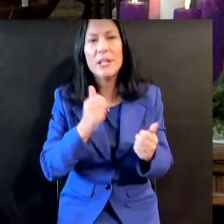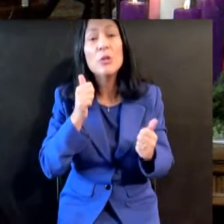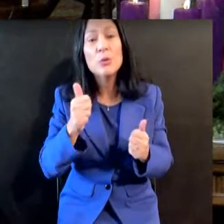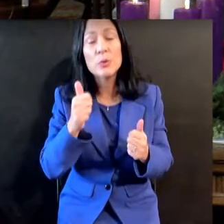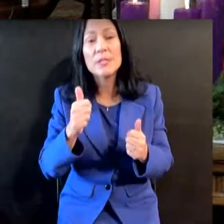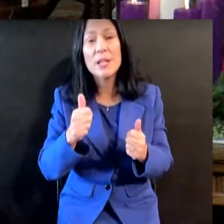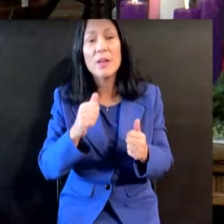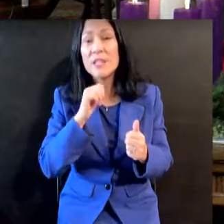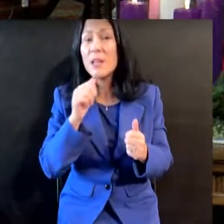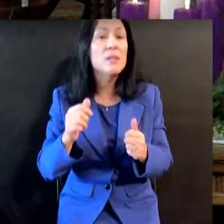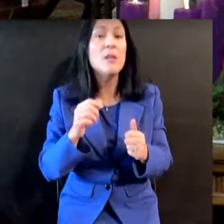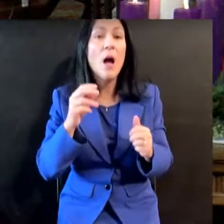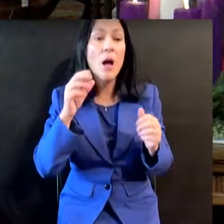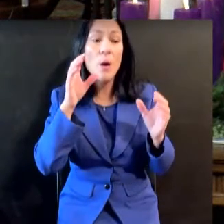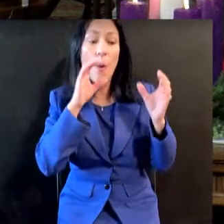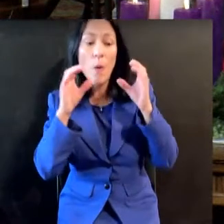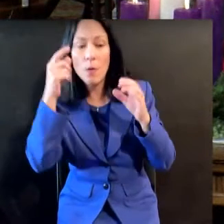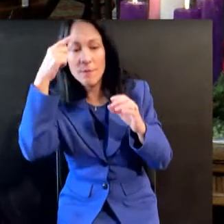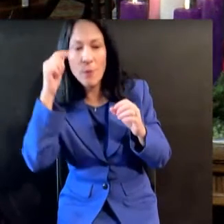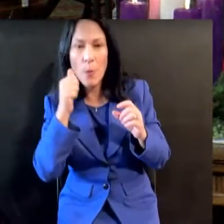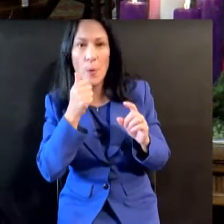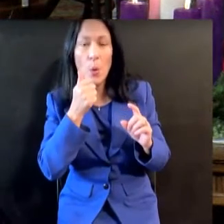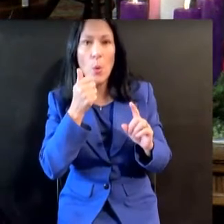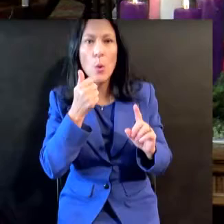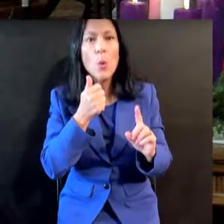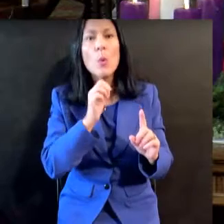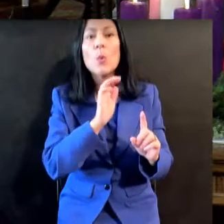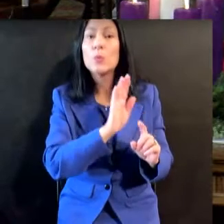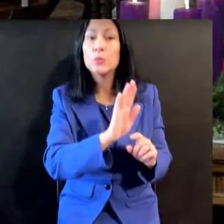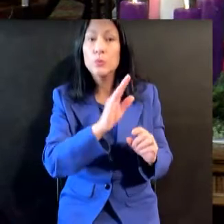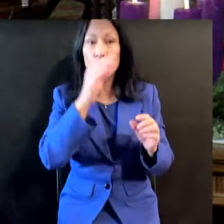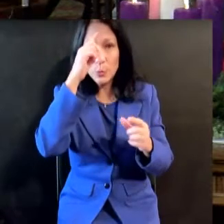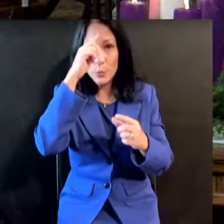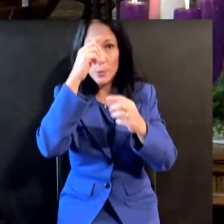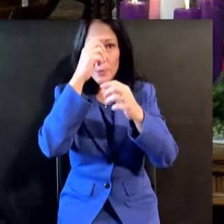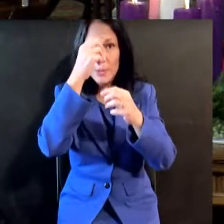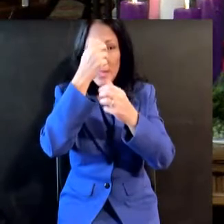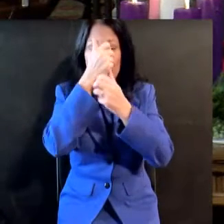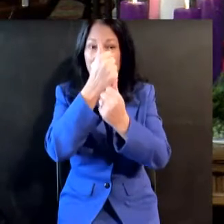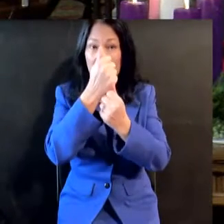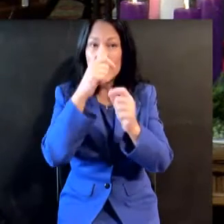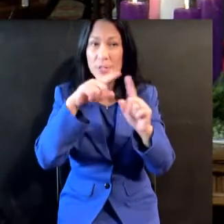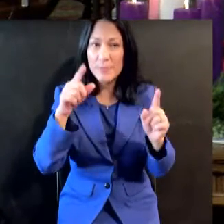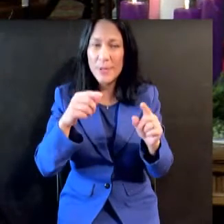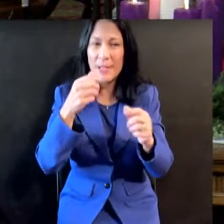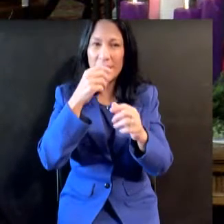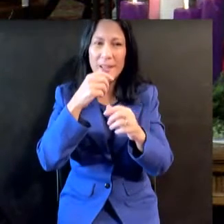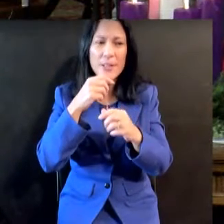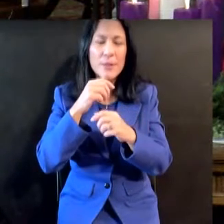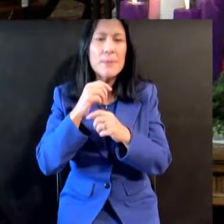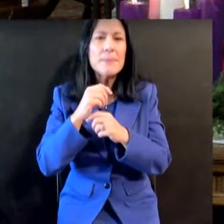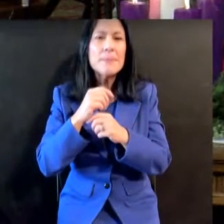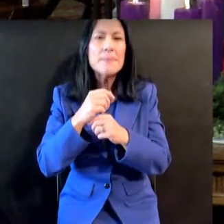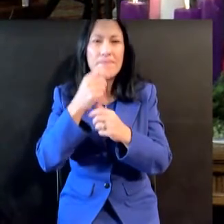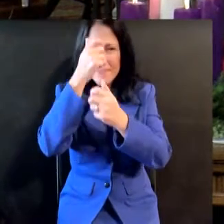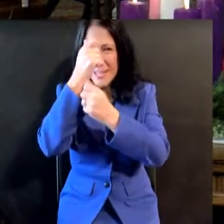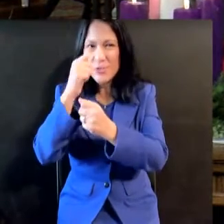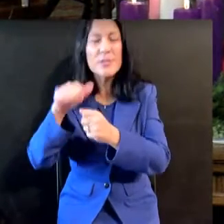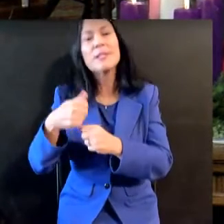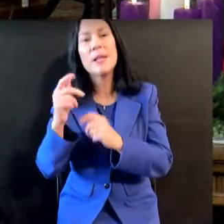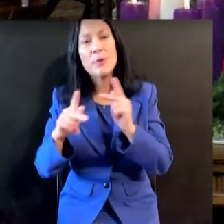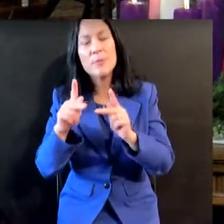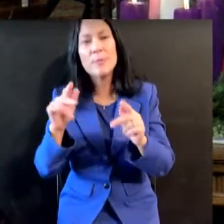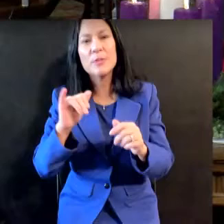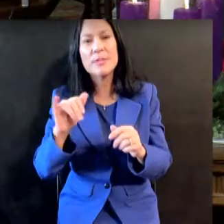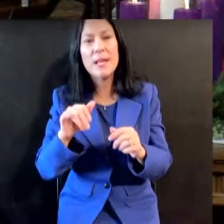for your own interests, but take an interest in others too. You must have the same attitude that Christ Jesus